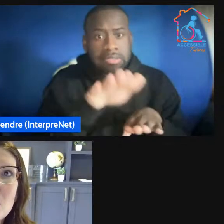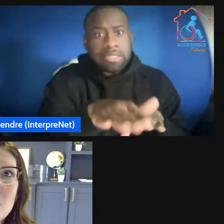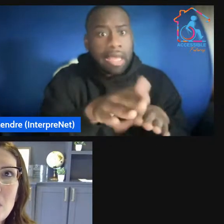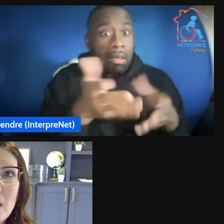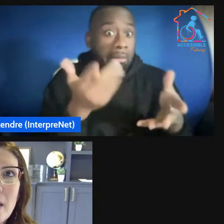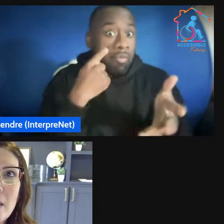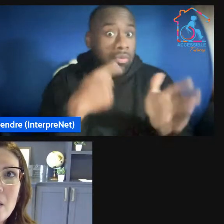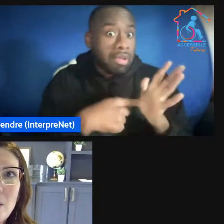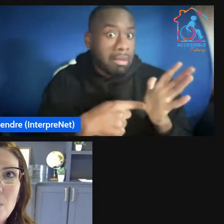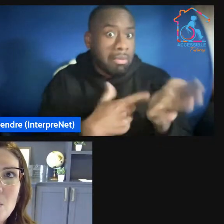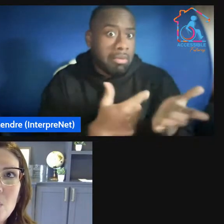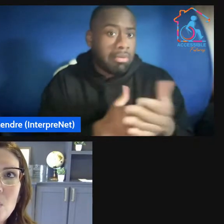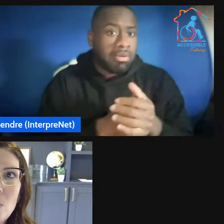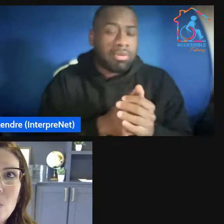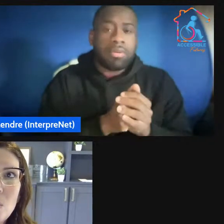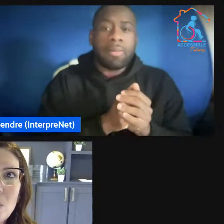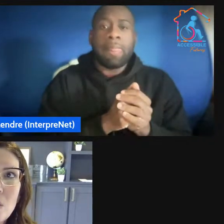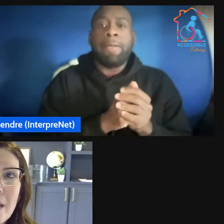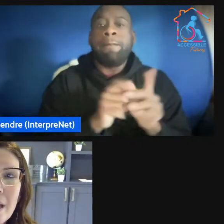would also say that,